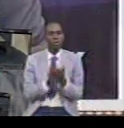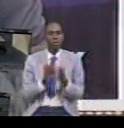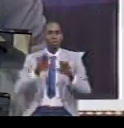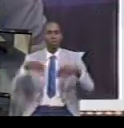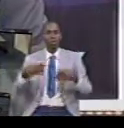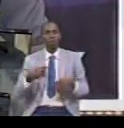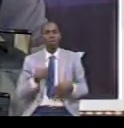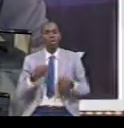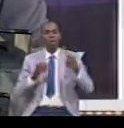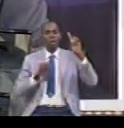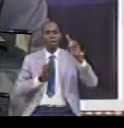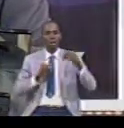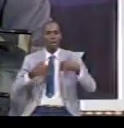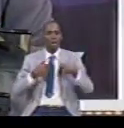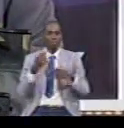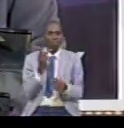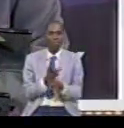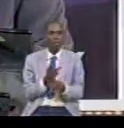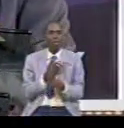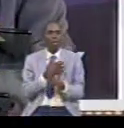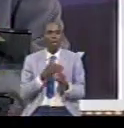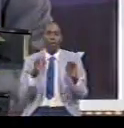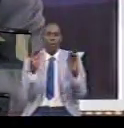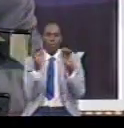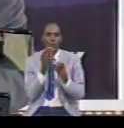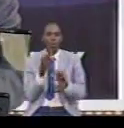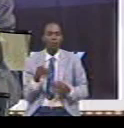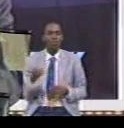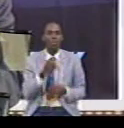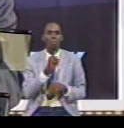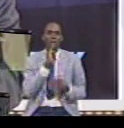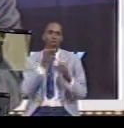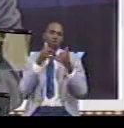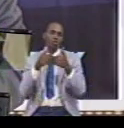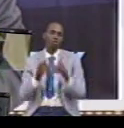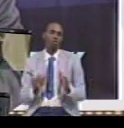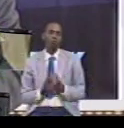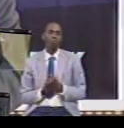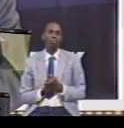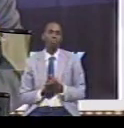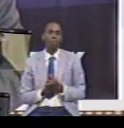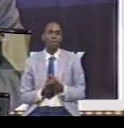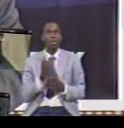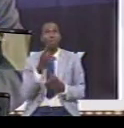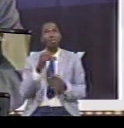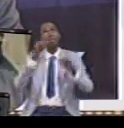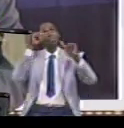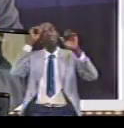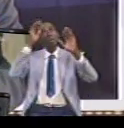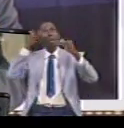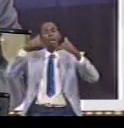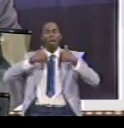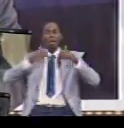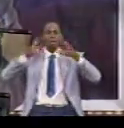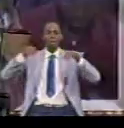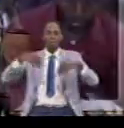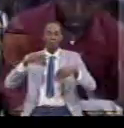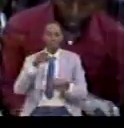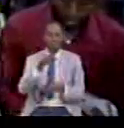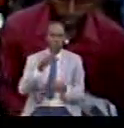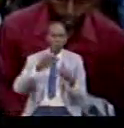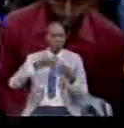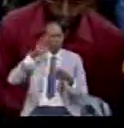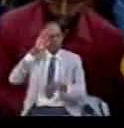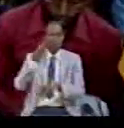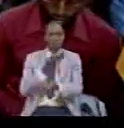have kept, and none of them is lost. The Father has given you to the Son.